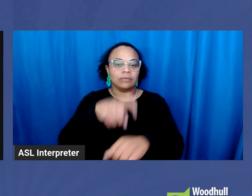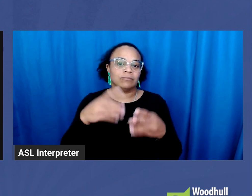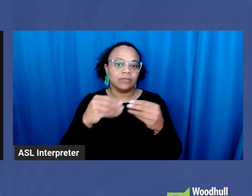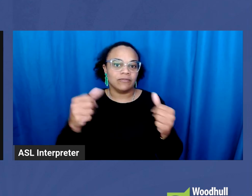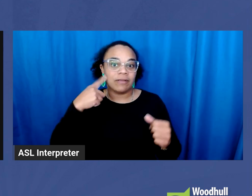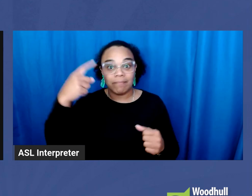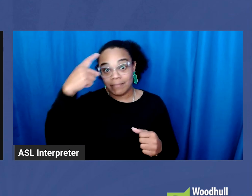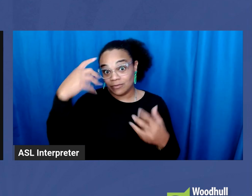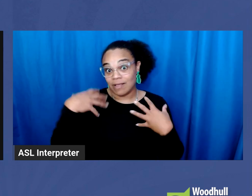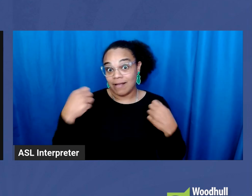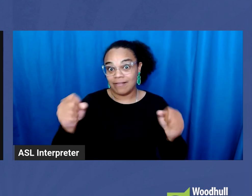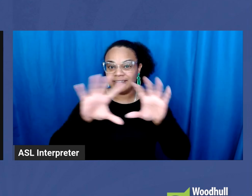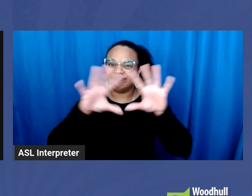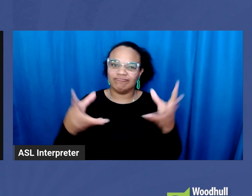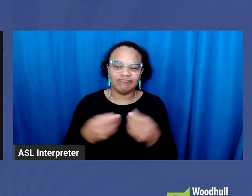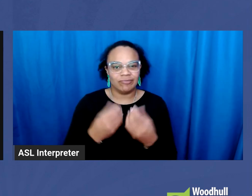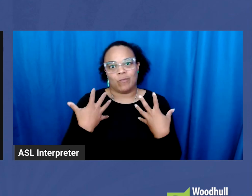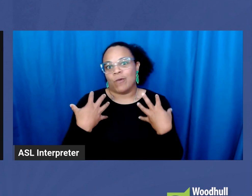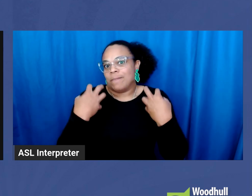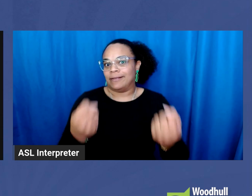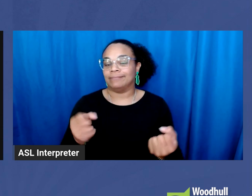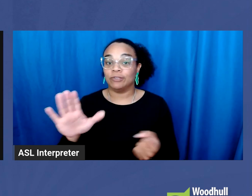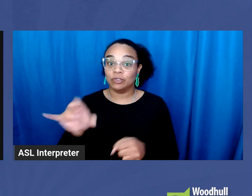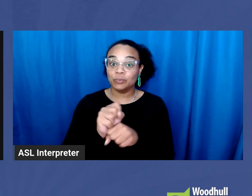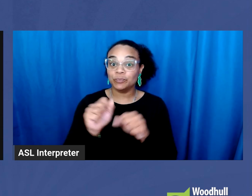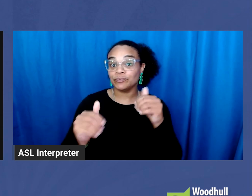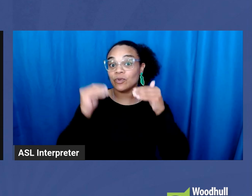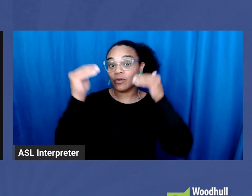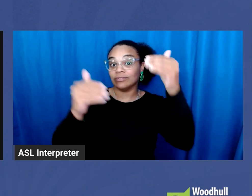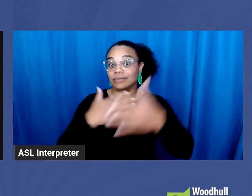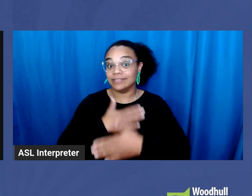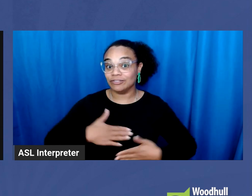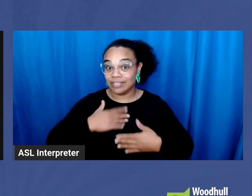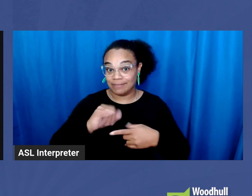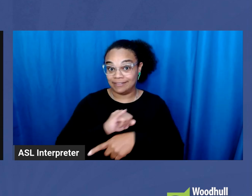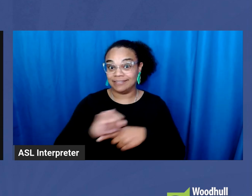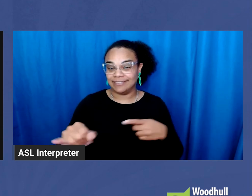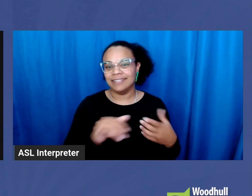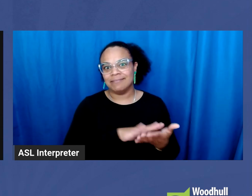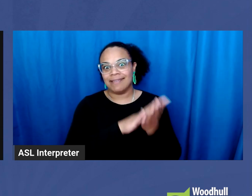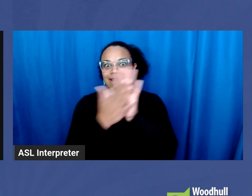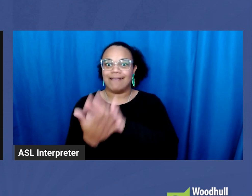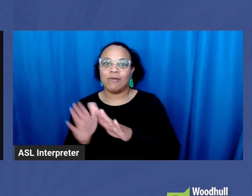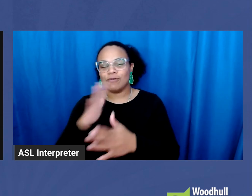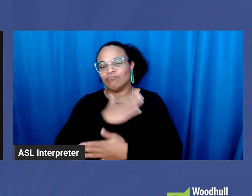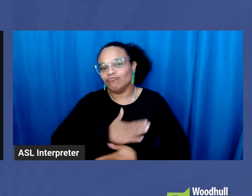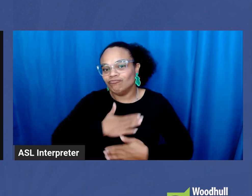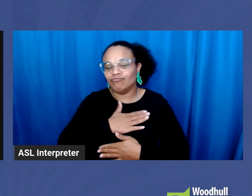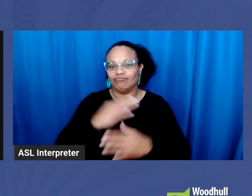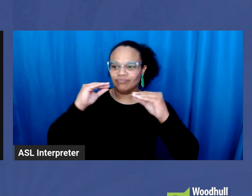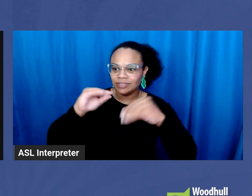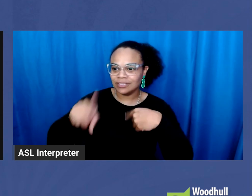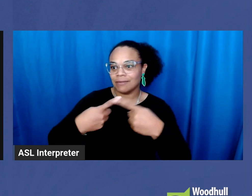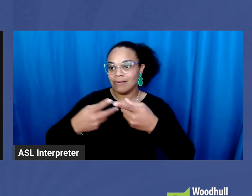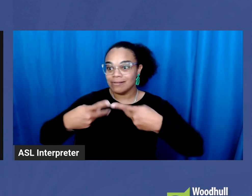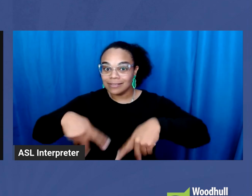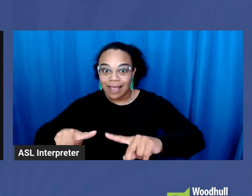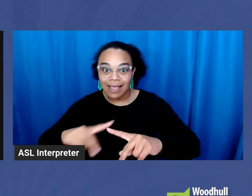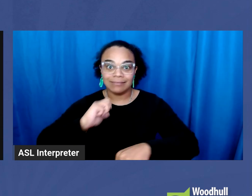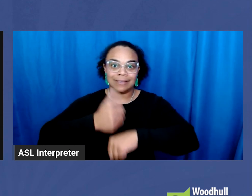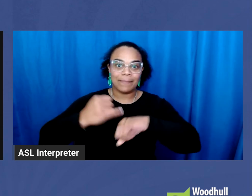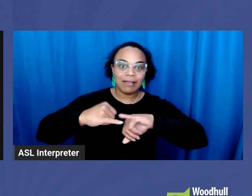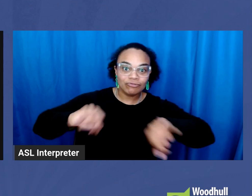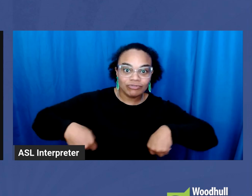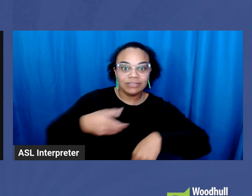well-being. Her work in the adult entertainment industry led to a joy for educating others on consent, boundary setting, and